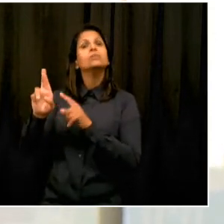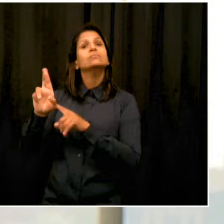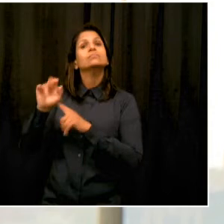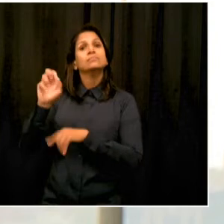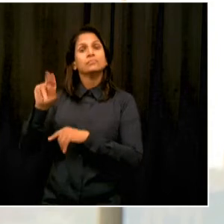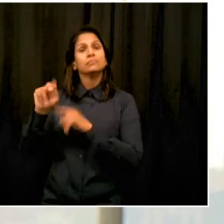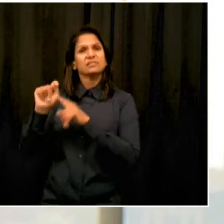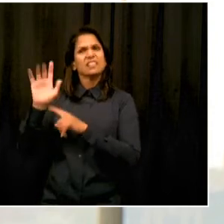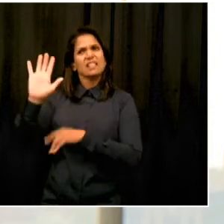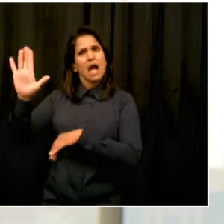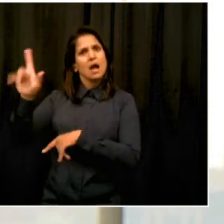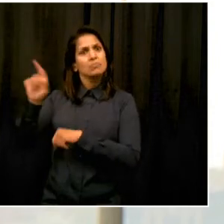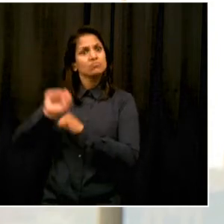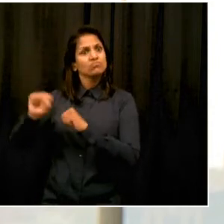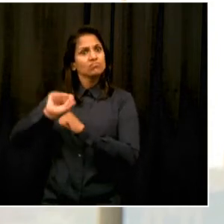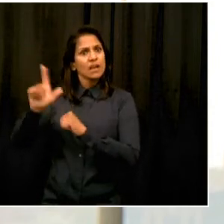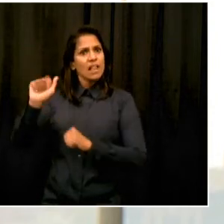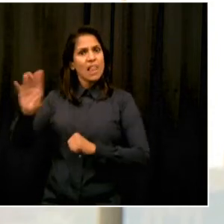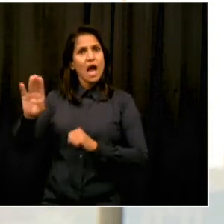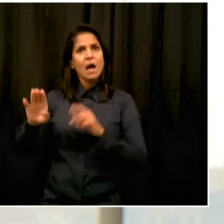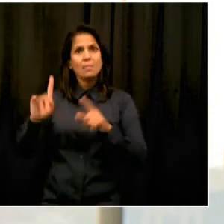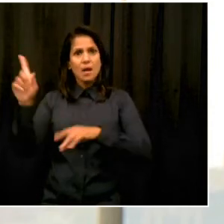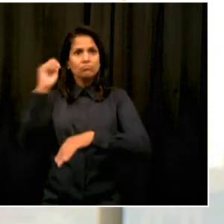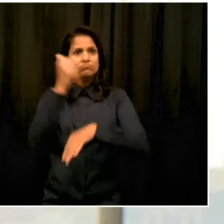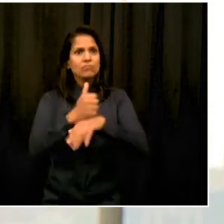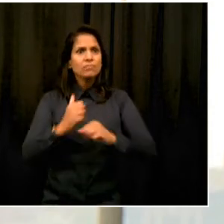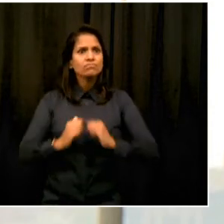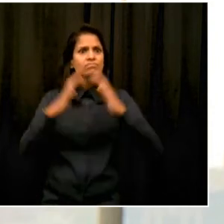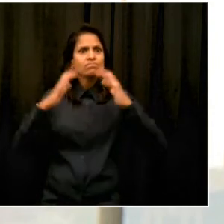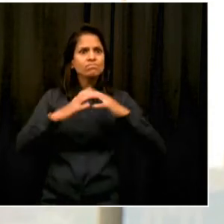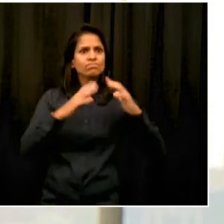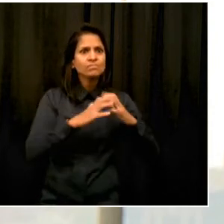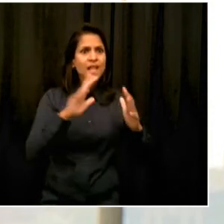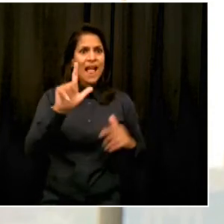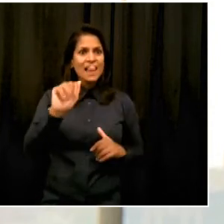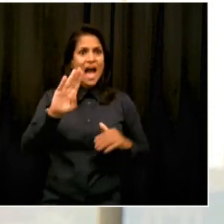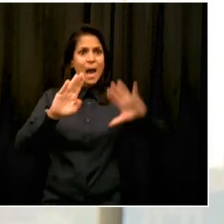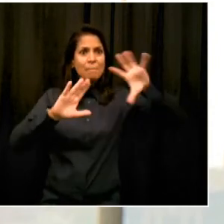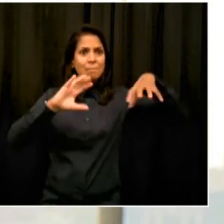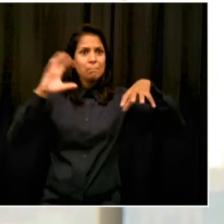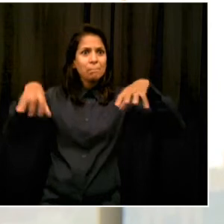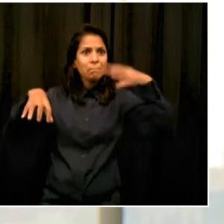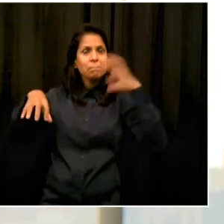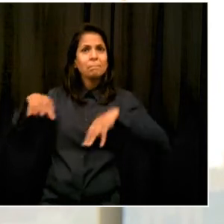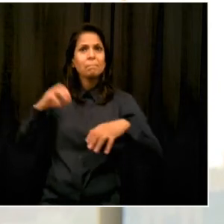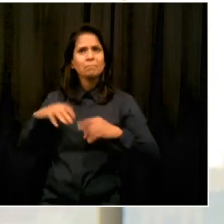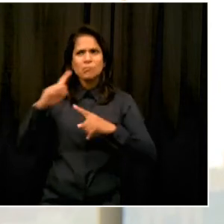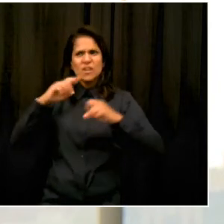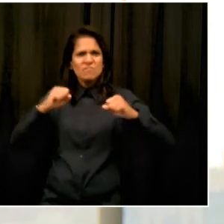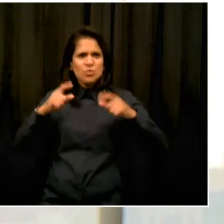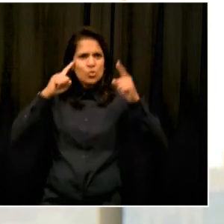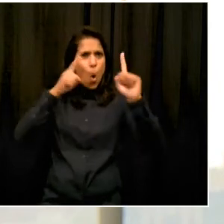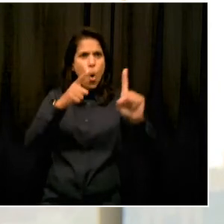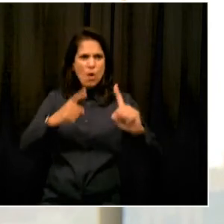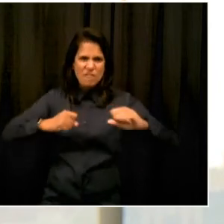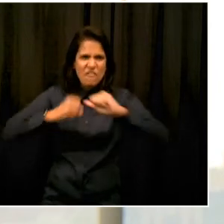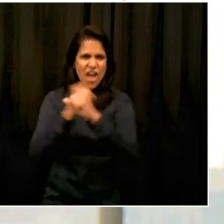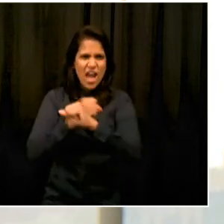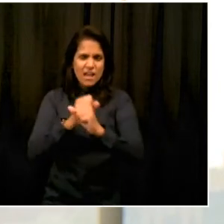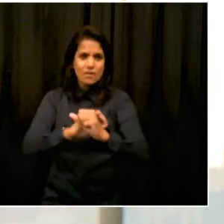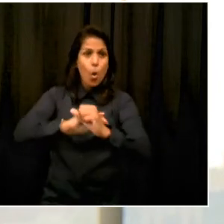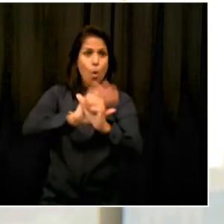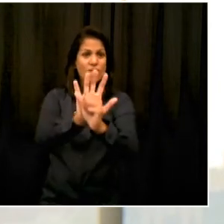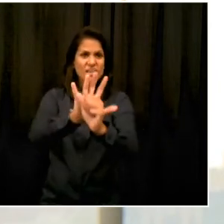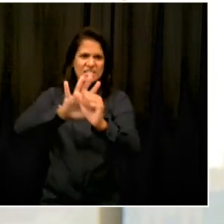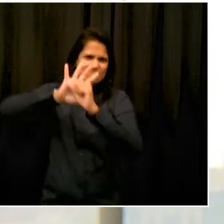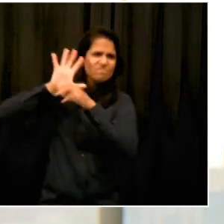what did not exist just a year ago, but drawing upon the strength that is New York City, drawing upon